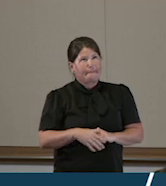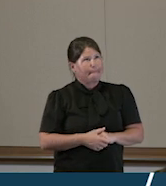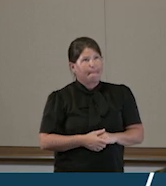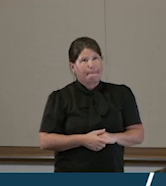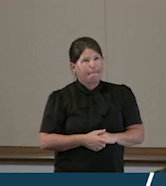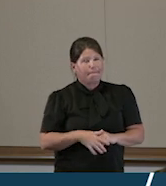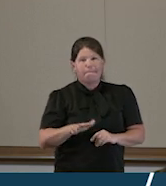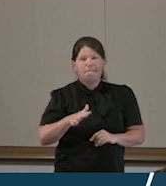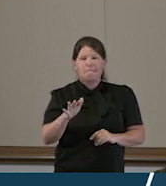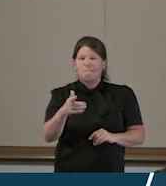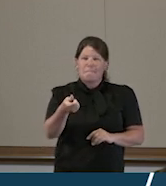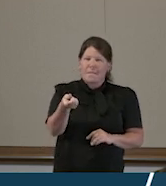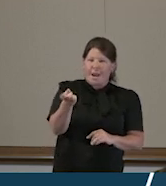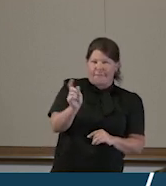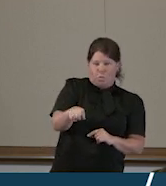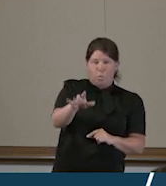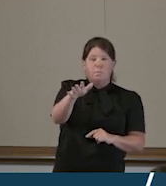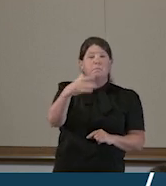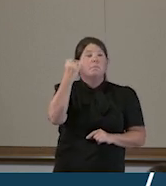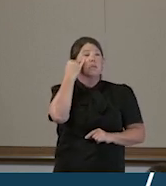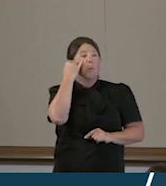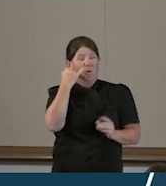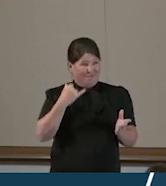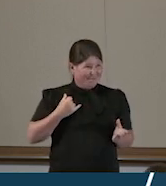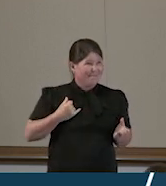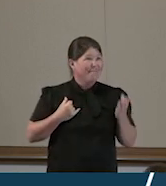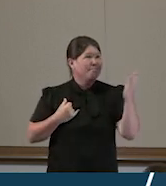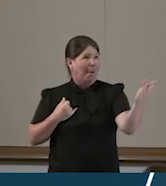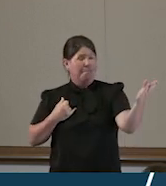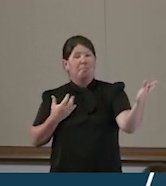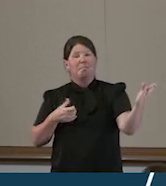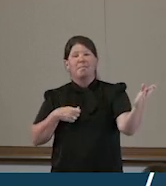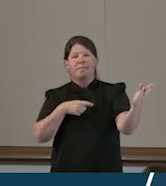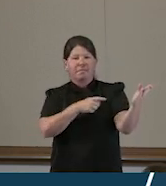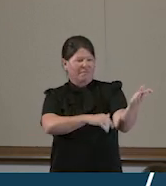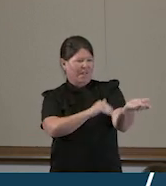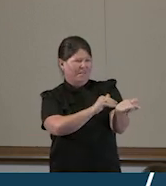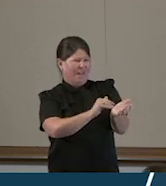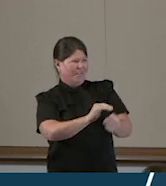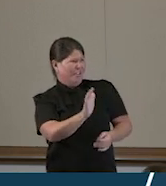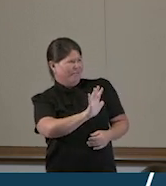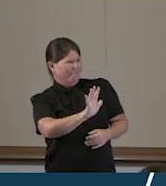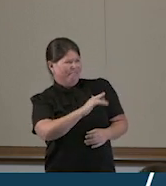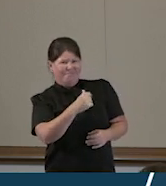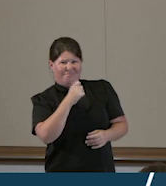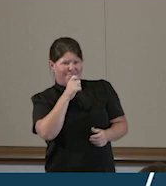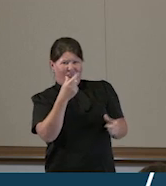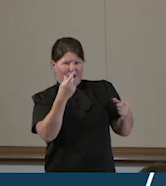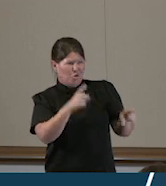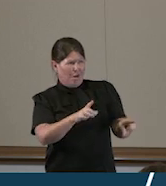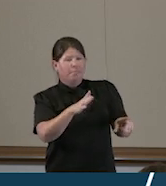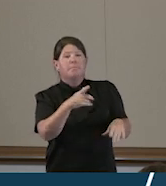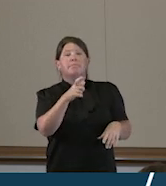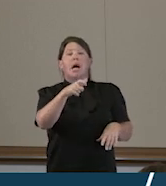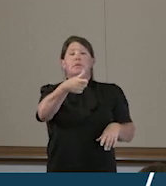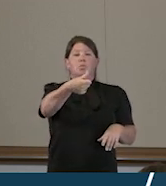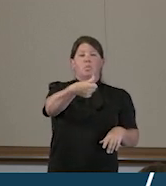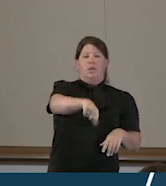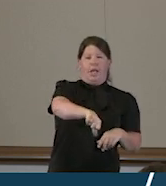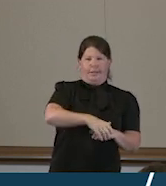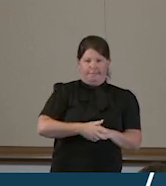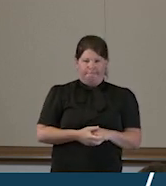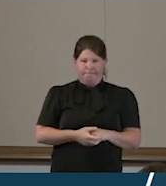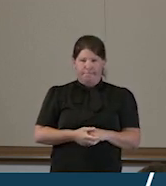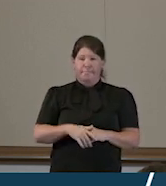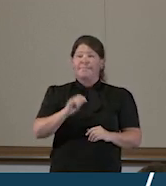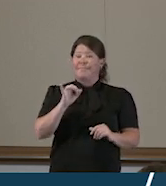They have to. So if the doctor doesn't agree, the doctor has to reject it in a reasonable time. If I go and I